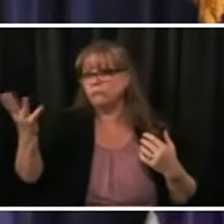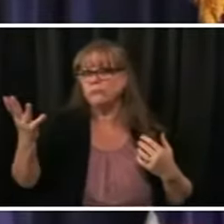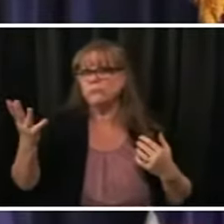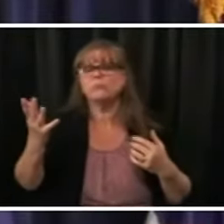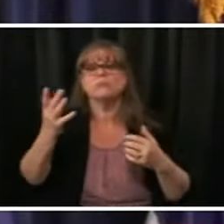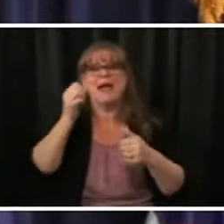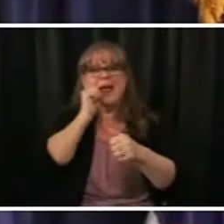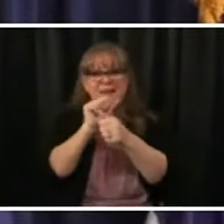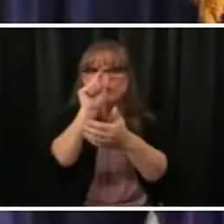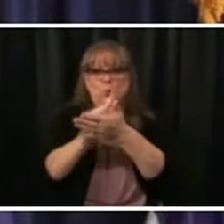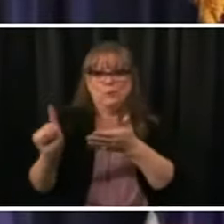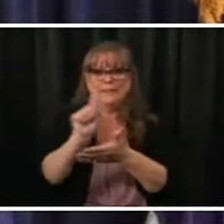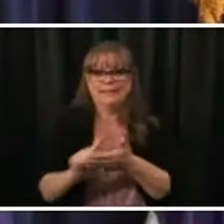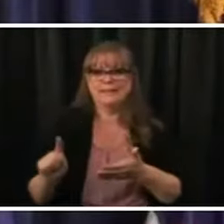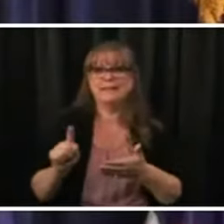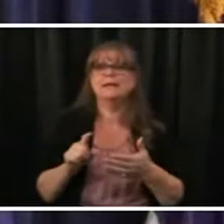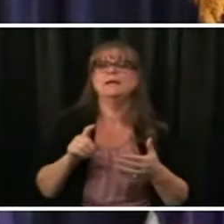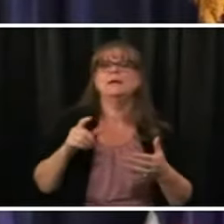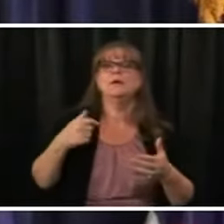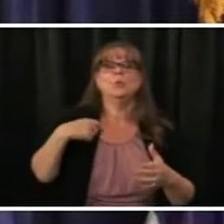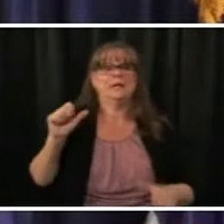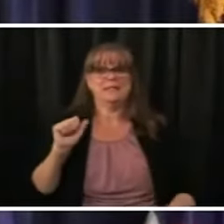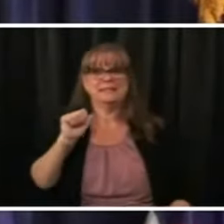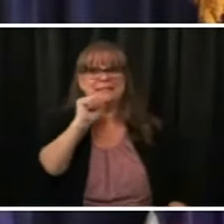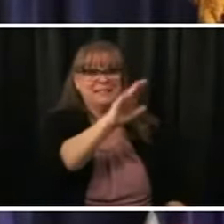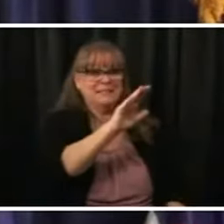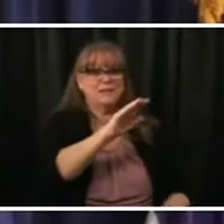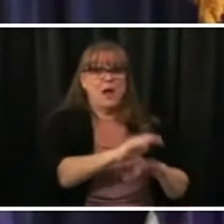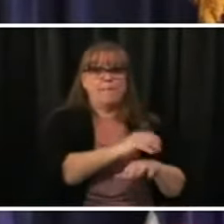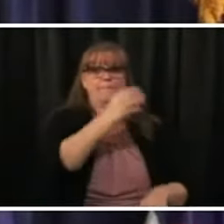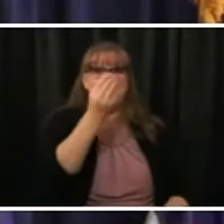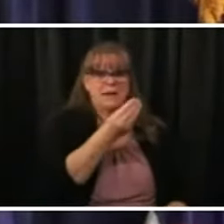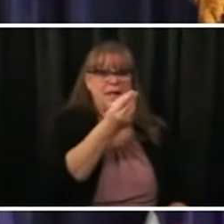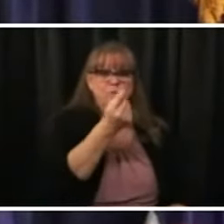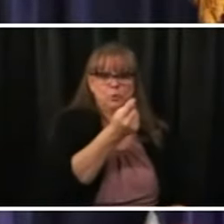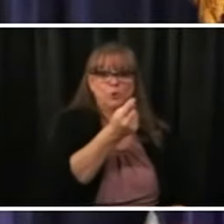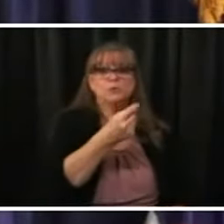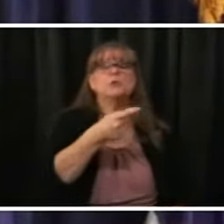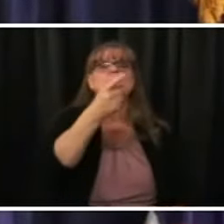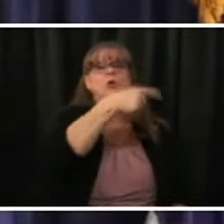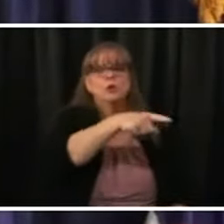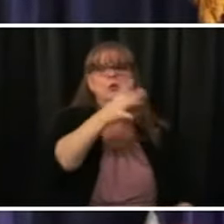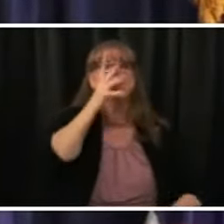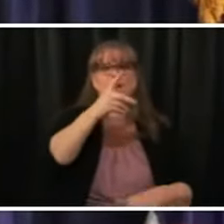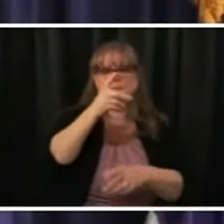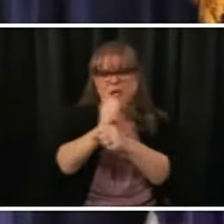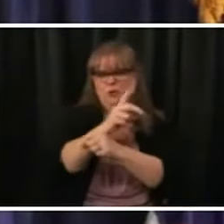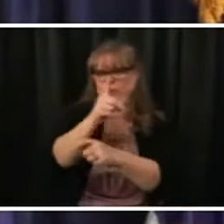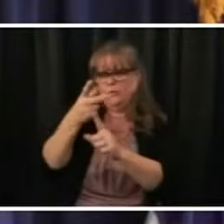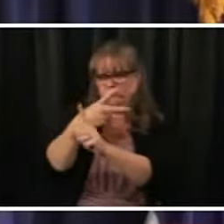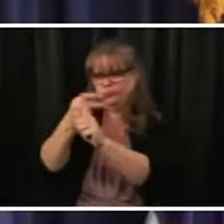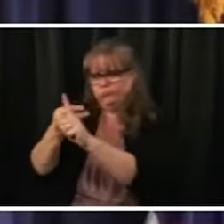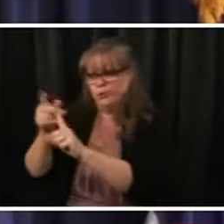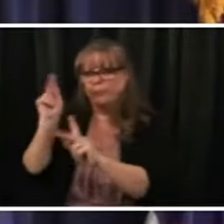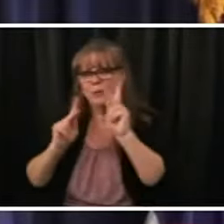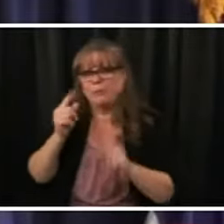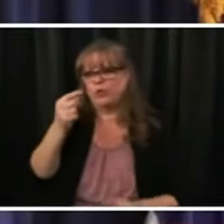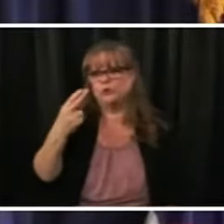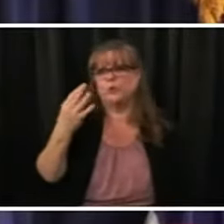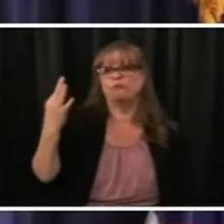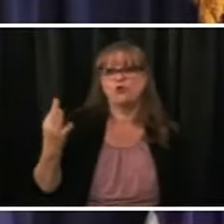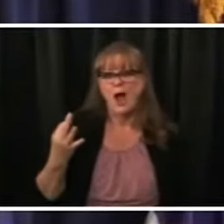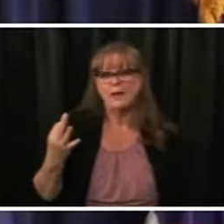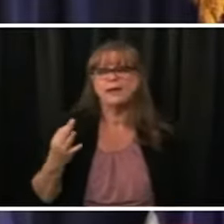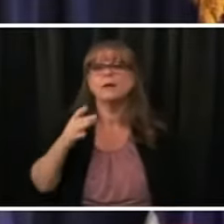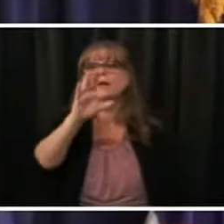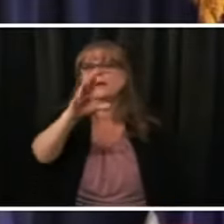Tuesday is used by Thursday, Friday. Every vaccine Thursday, Friday is used over the weekend before the Monday. We hold all of our providers accountable for that. And we welcome the